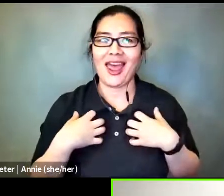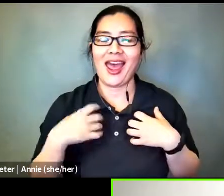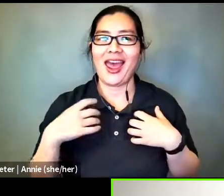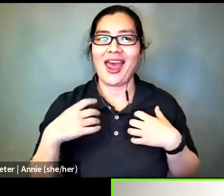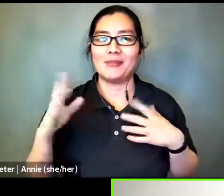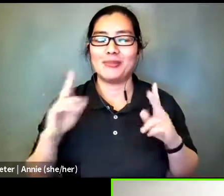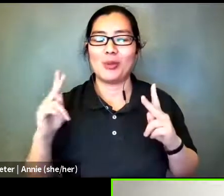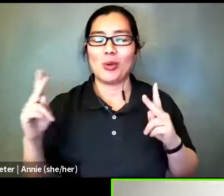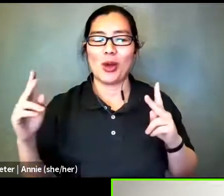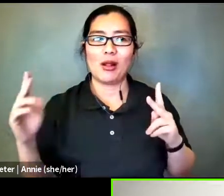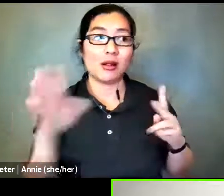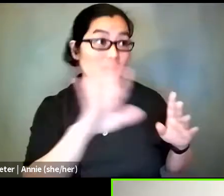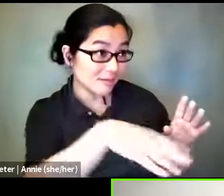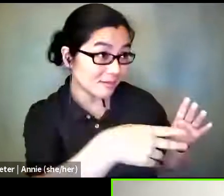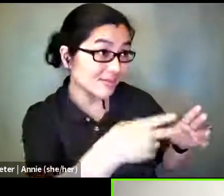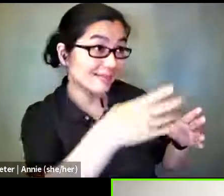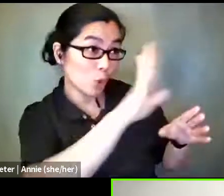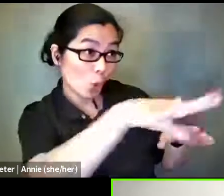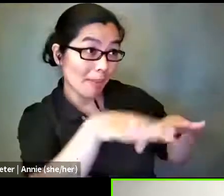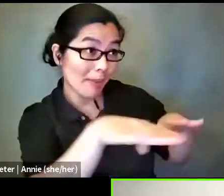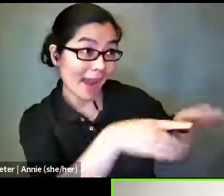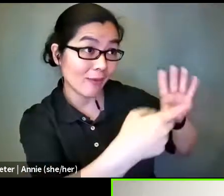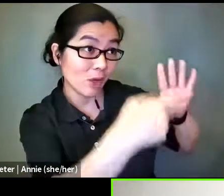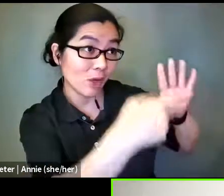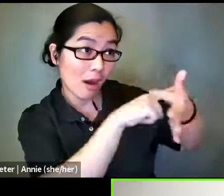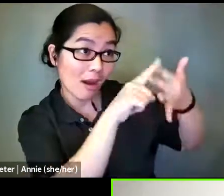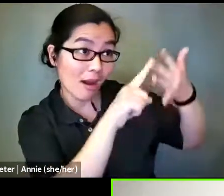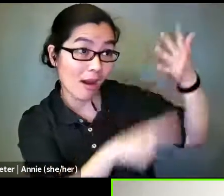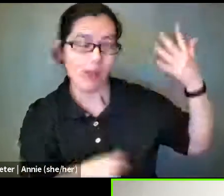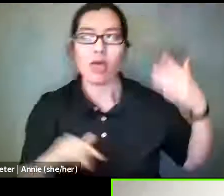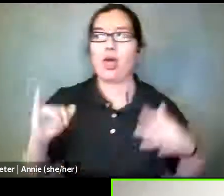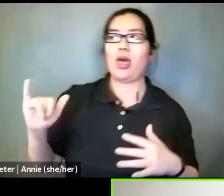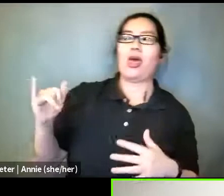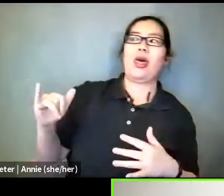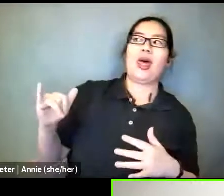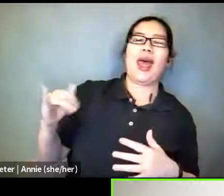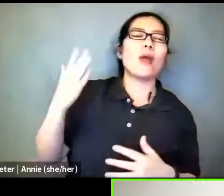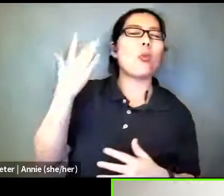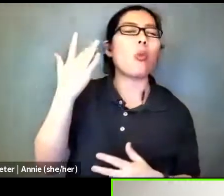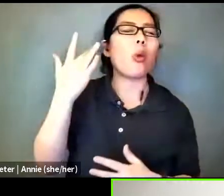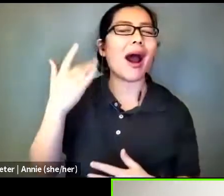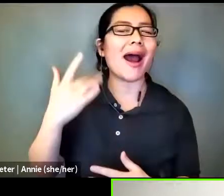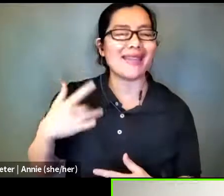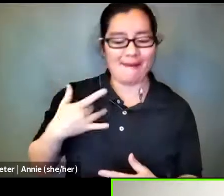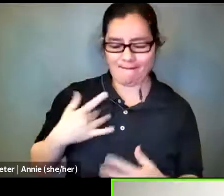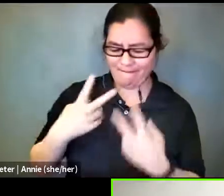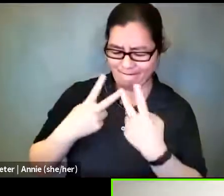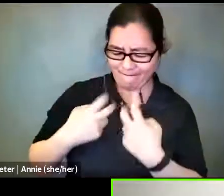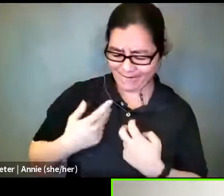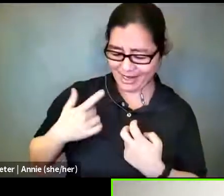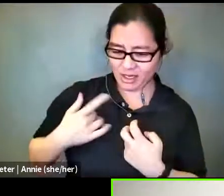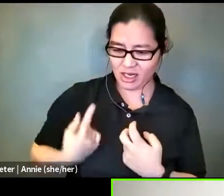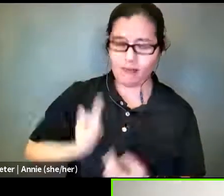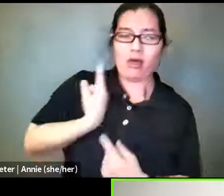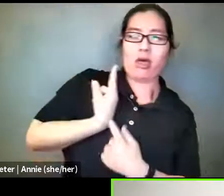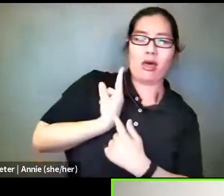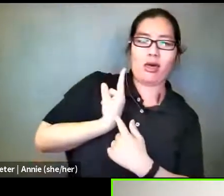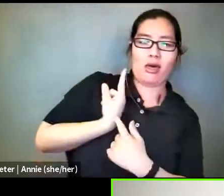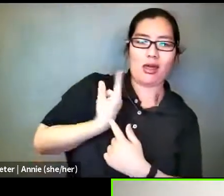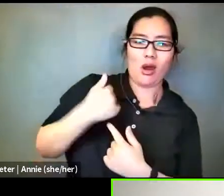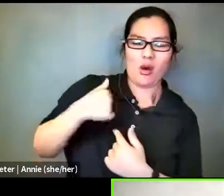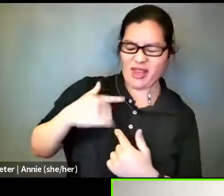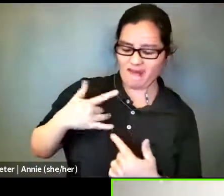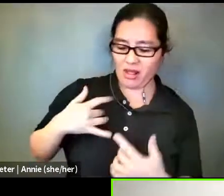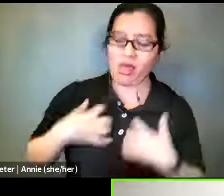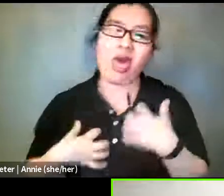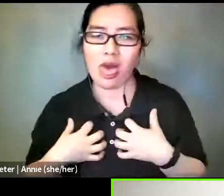why. Why do you feel called out about this? Why does this kind of elicit that kind of negative reaction? So there's a balance,